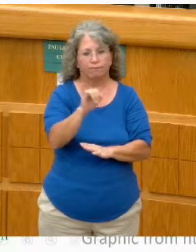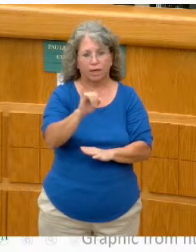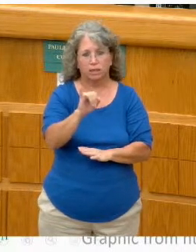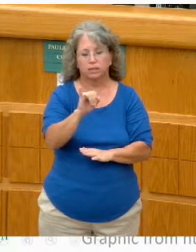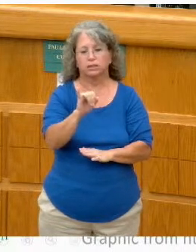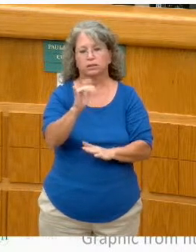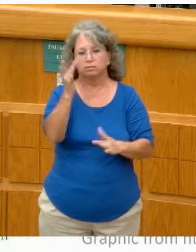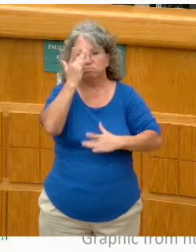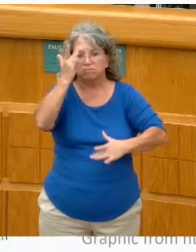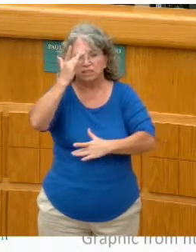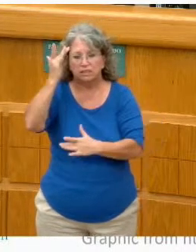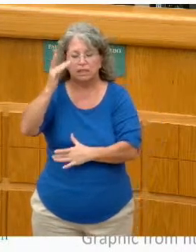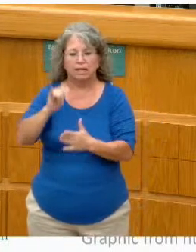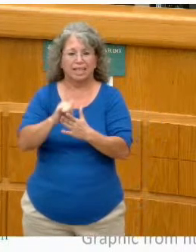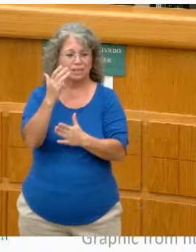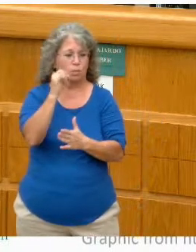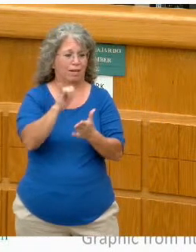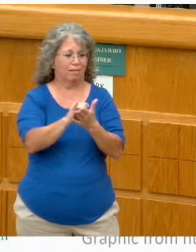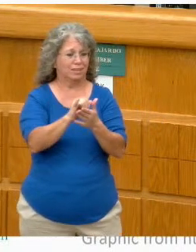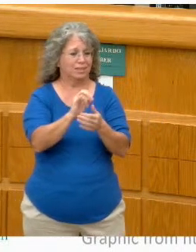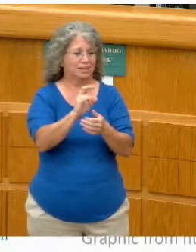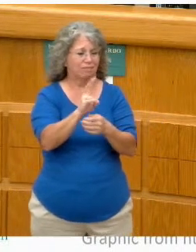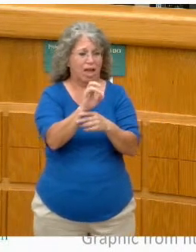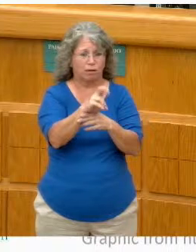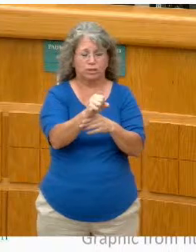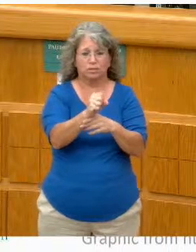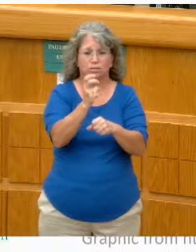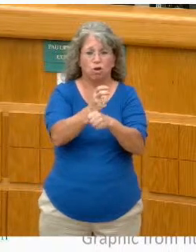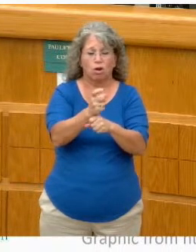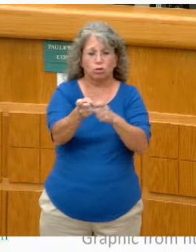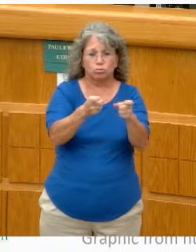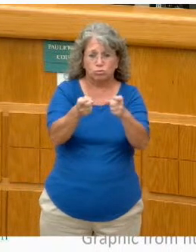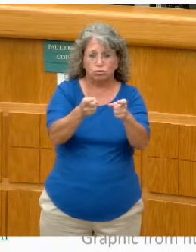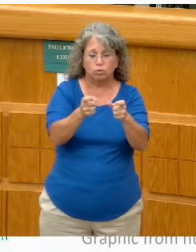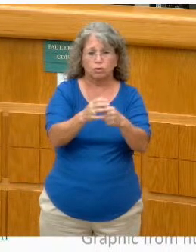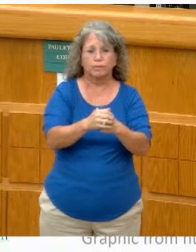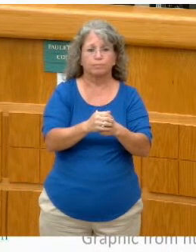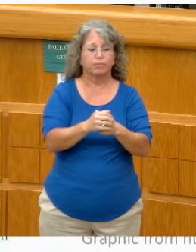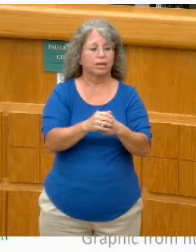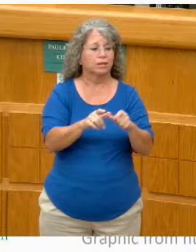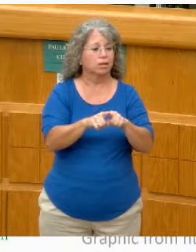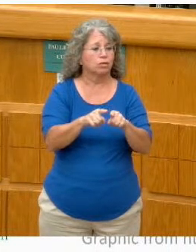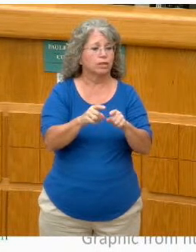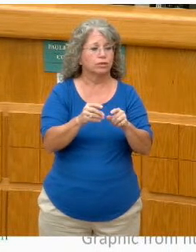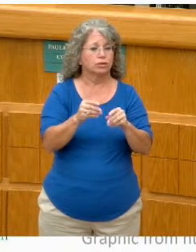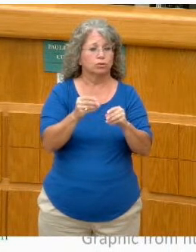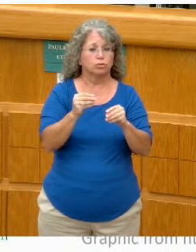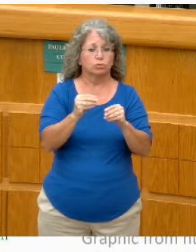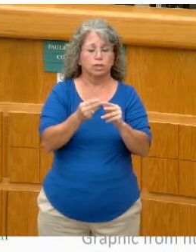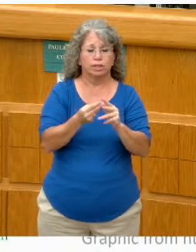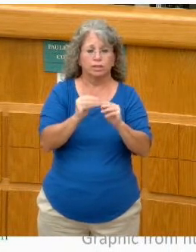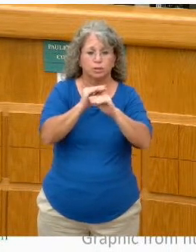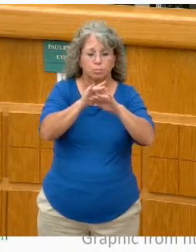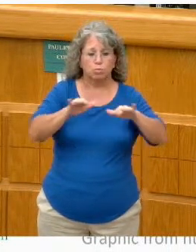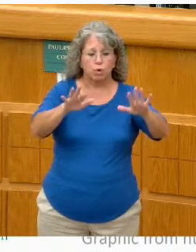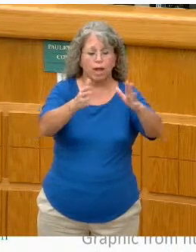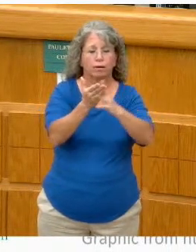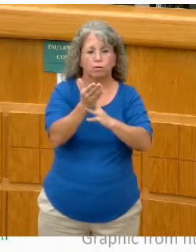to deal with. Not only that, it's transmitted through the air, through surfaces, and through direct